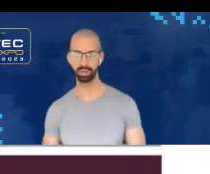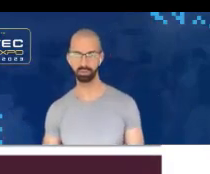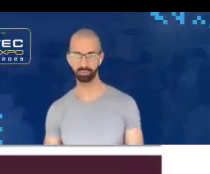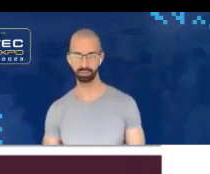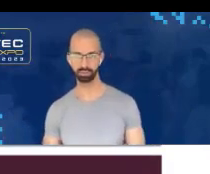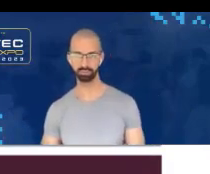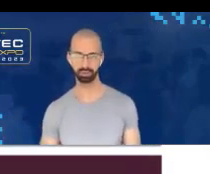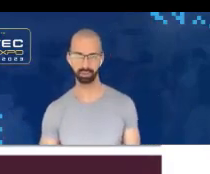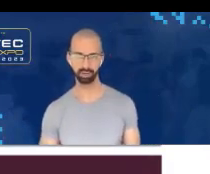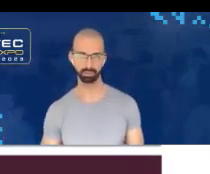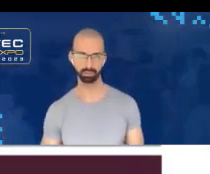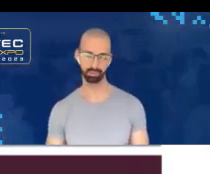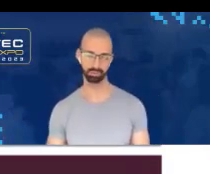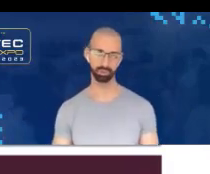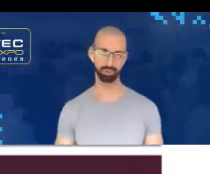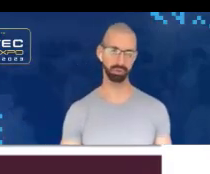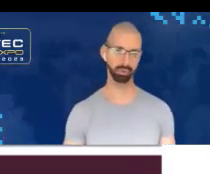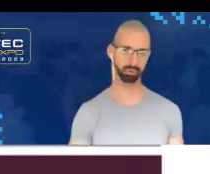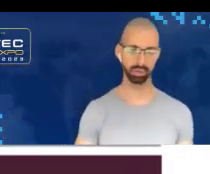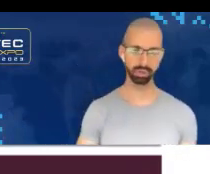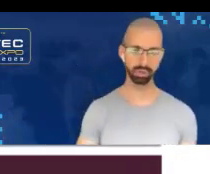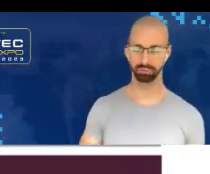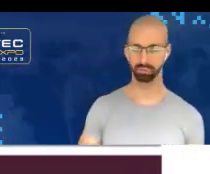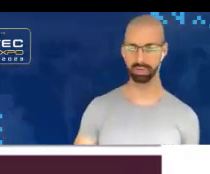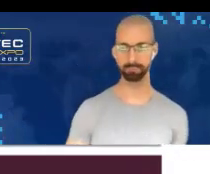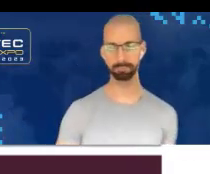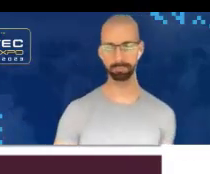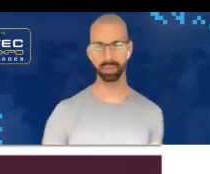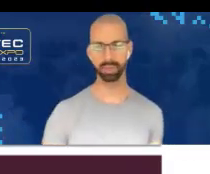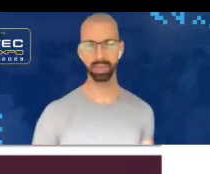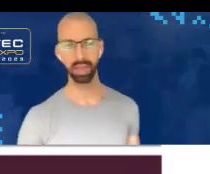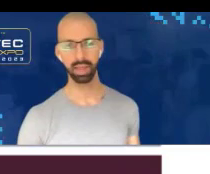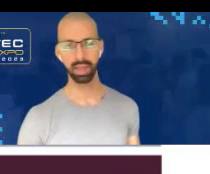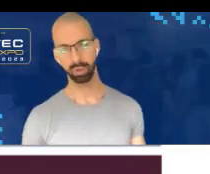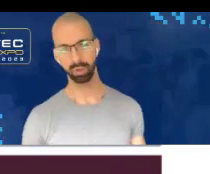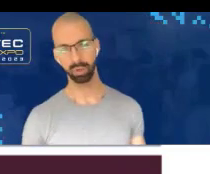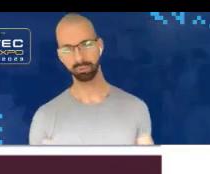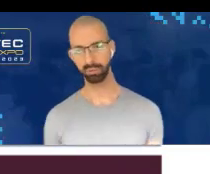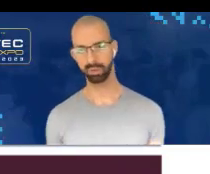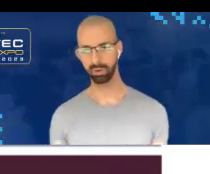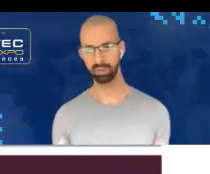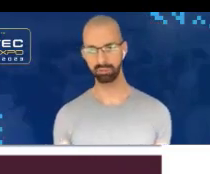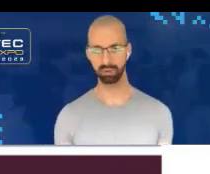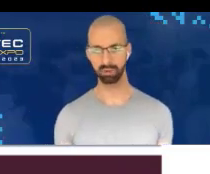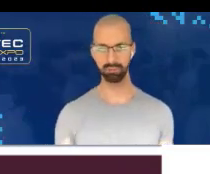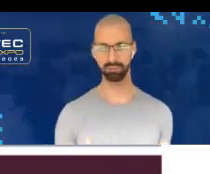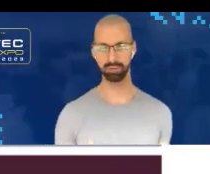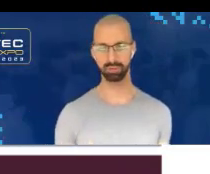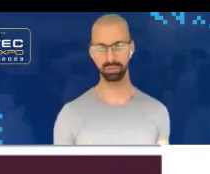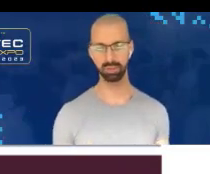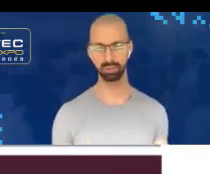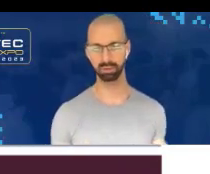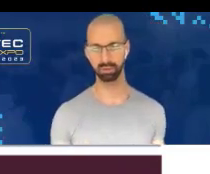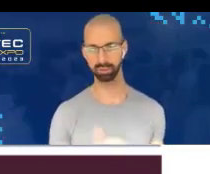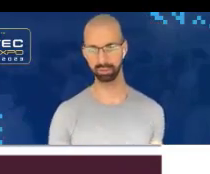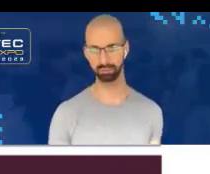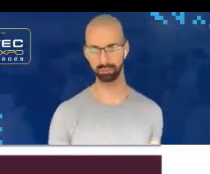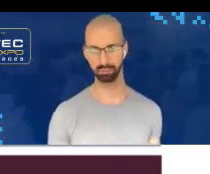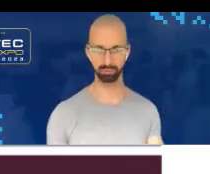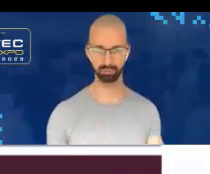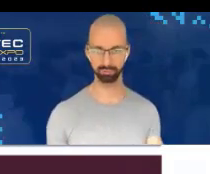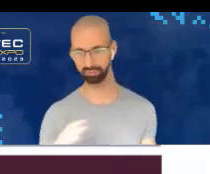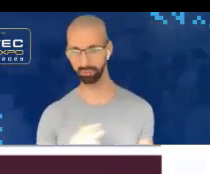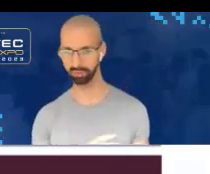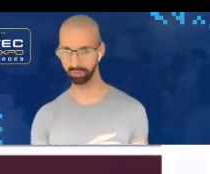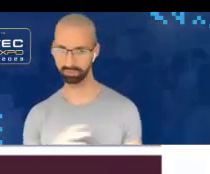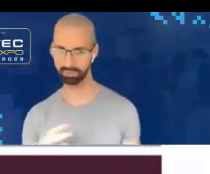software called OBS, which is for recording your screen. And we also have the recordings of the interpreters.